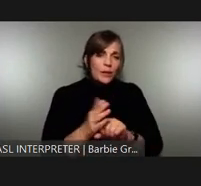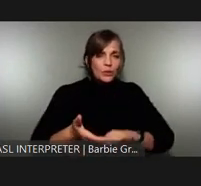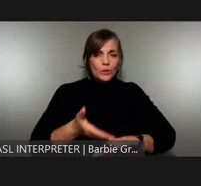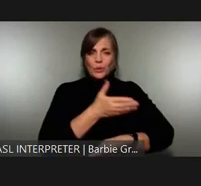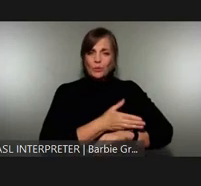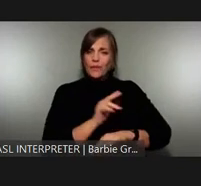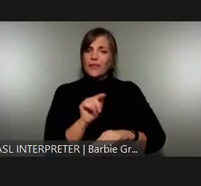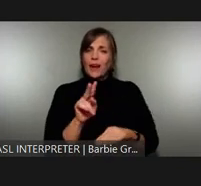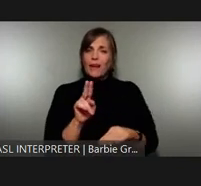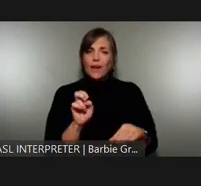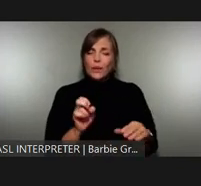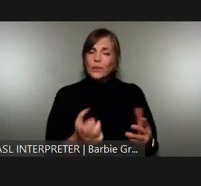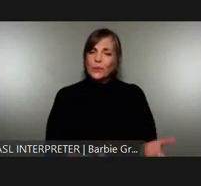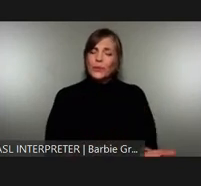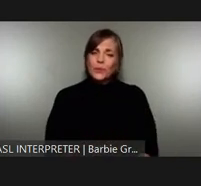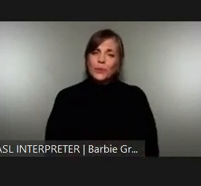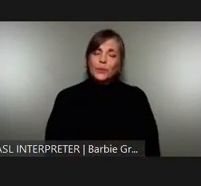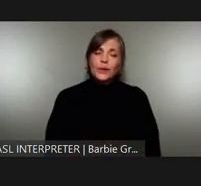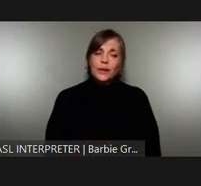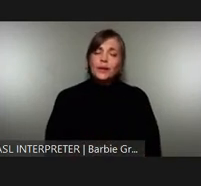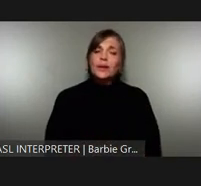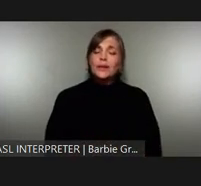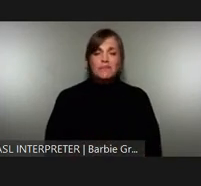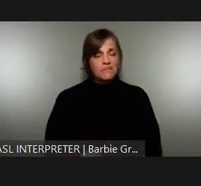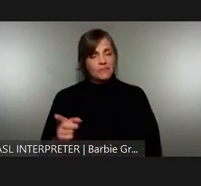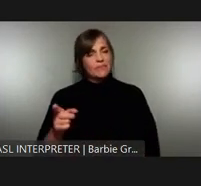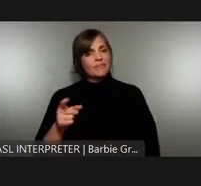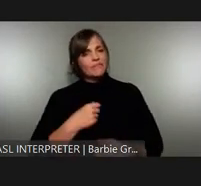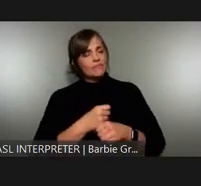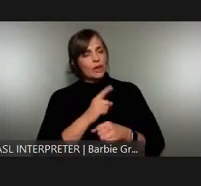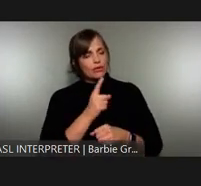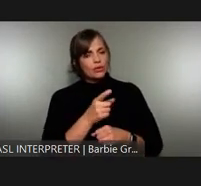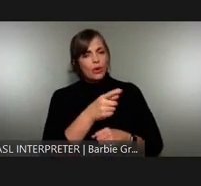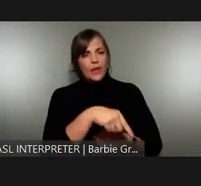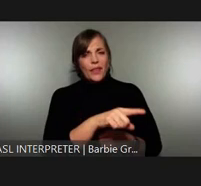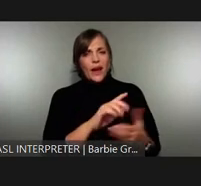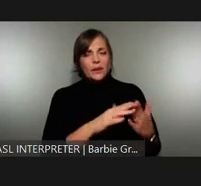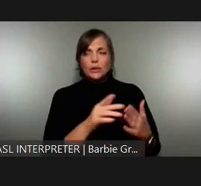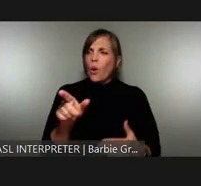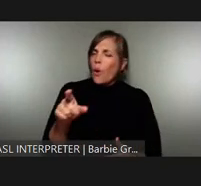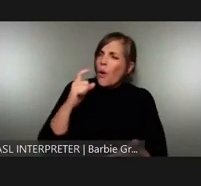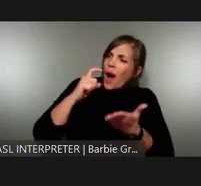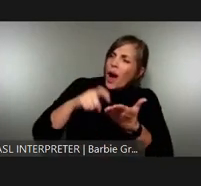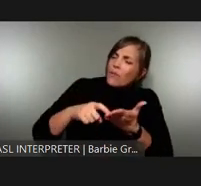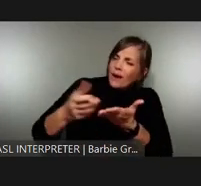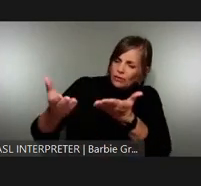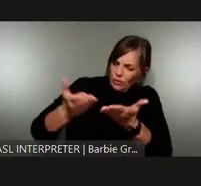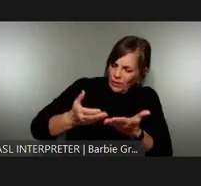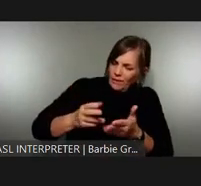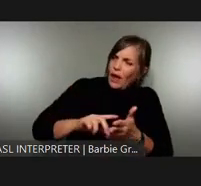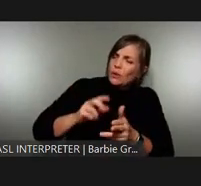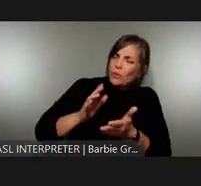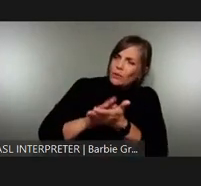that value, making sure that residents say, yes, I hear you, you're bringing me value, and I recognize you for it. I